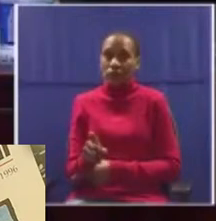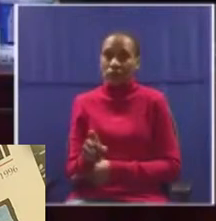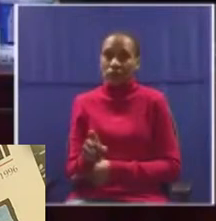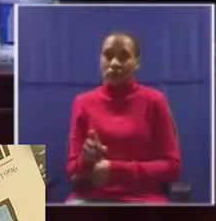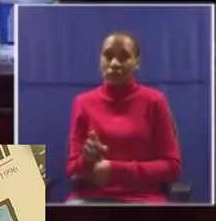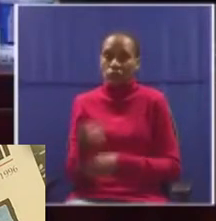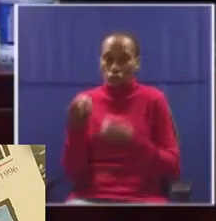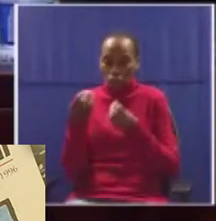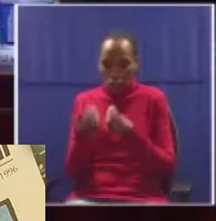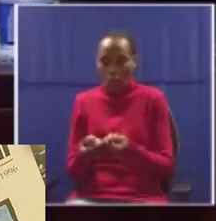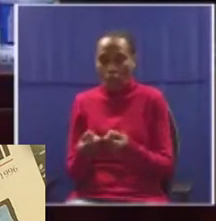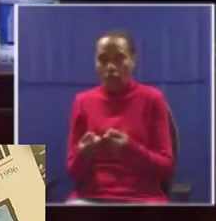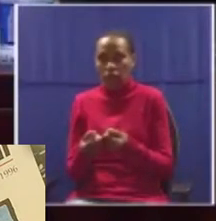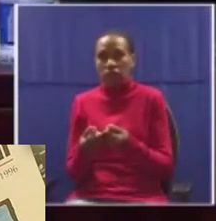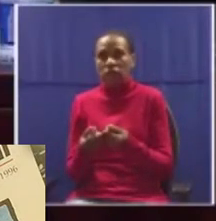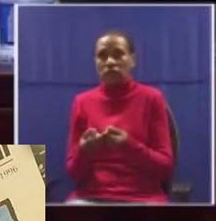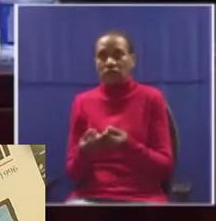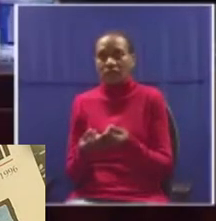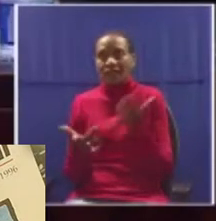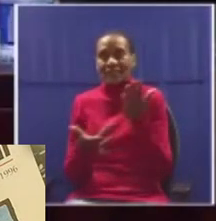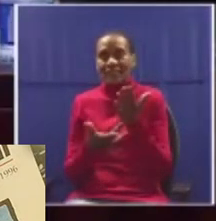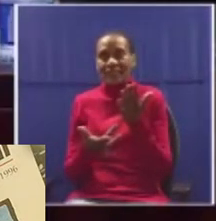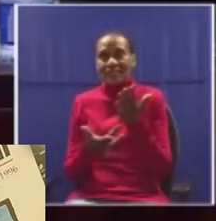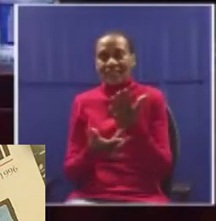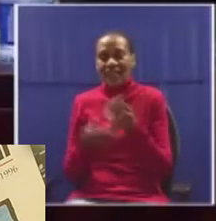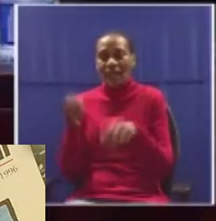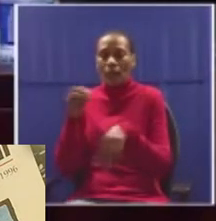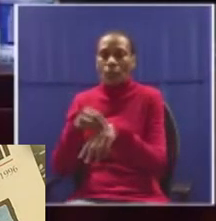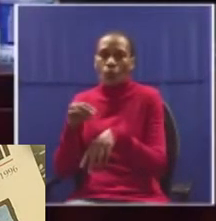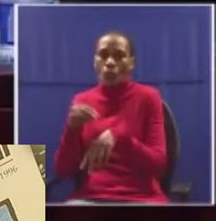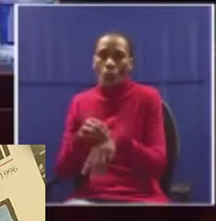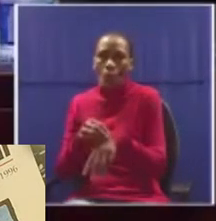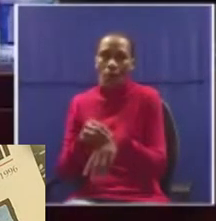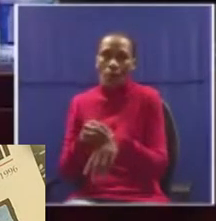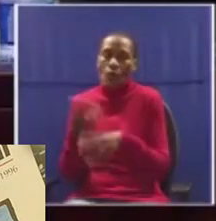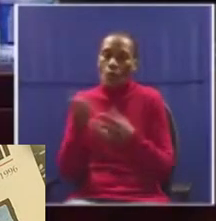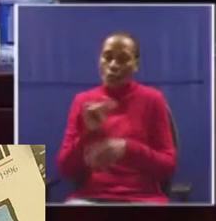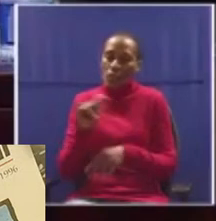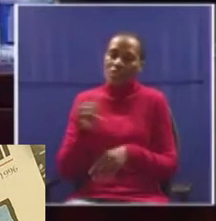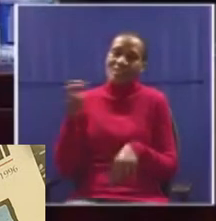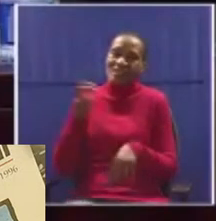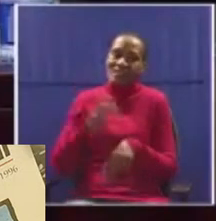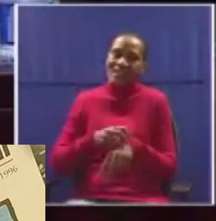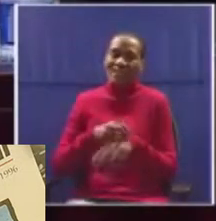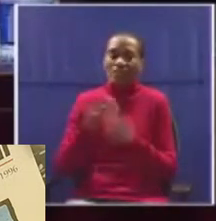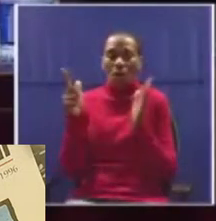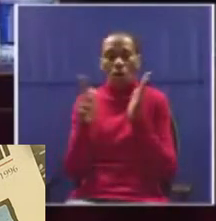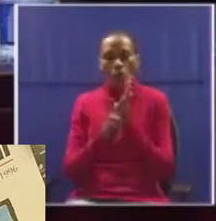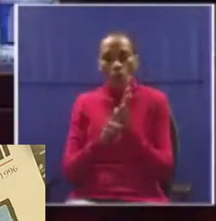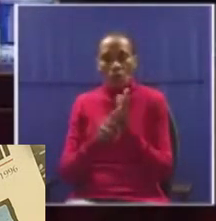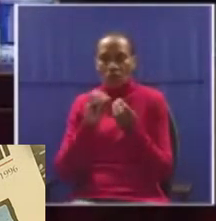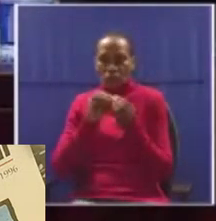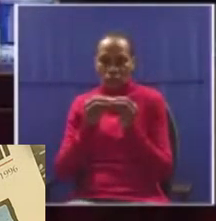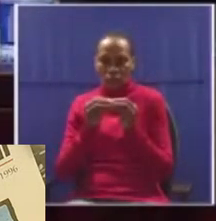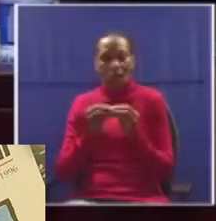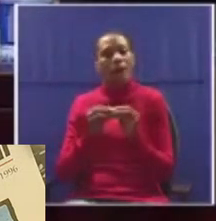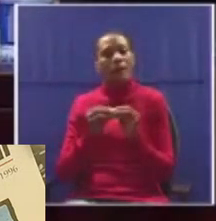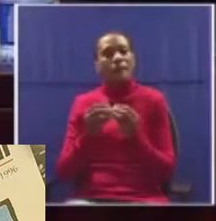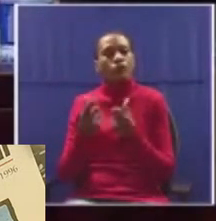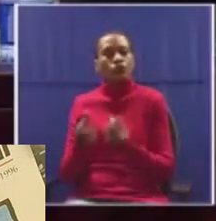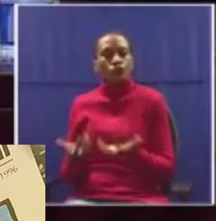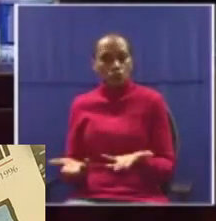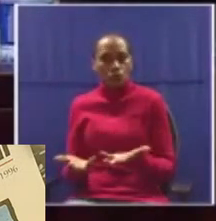comprehensively with a technical deficiency senses which required legislative amendments and development